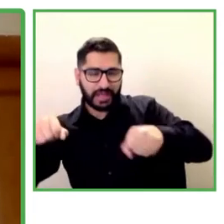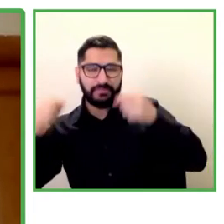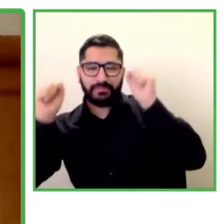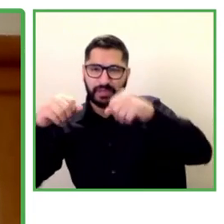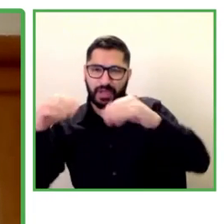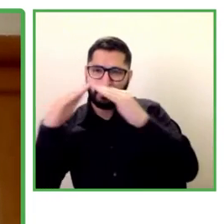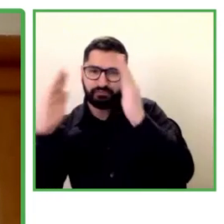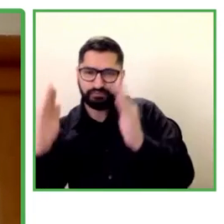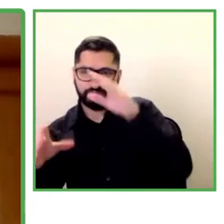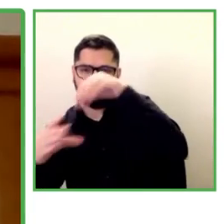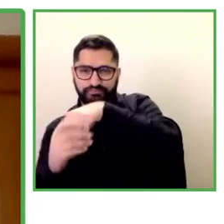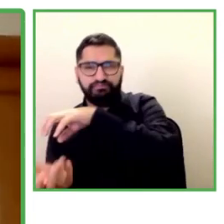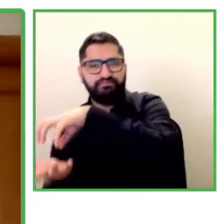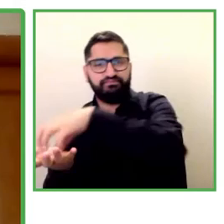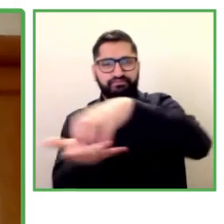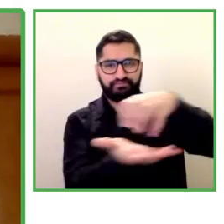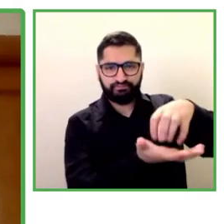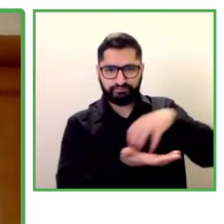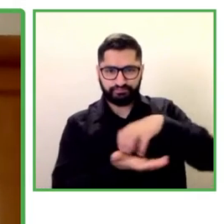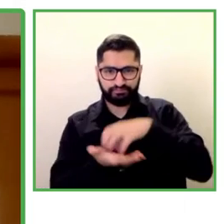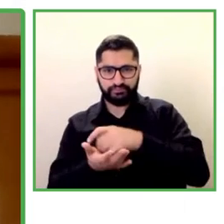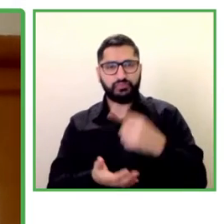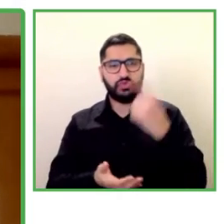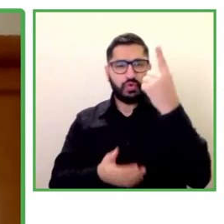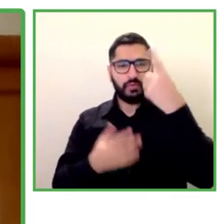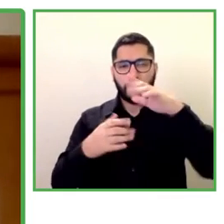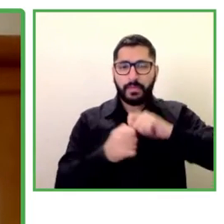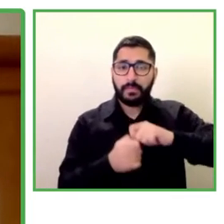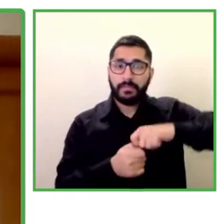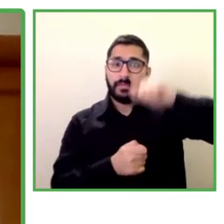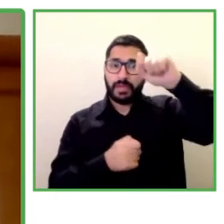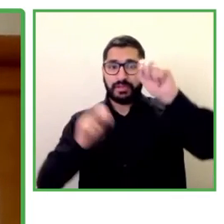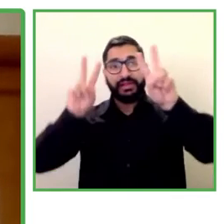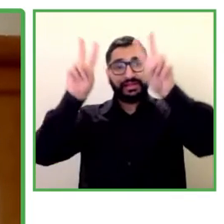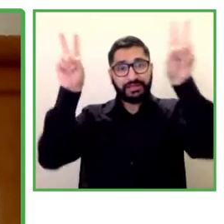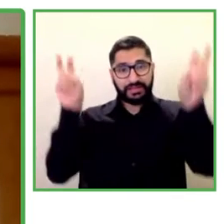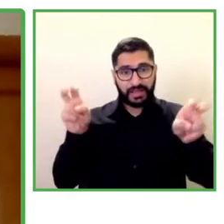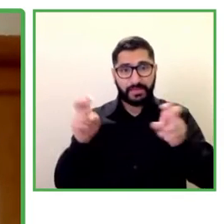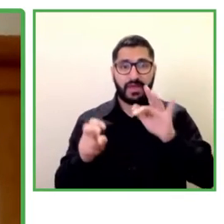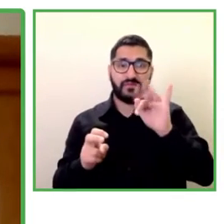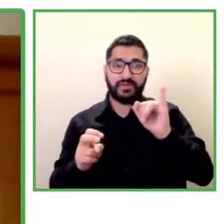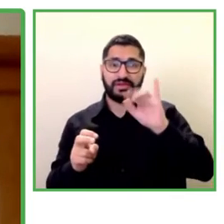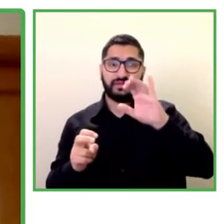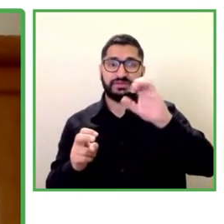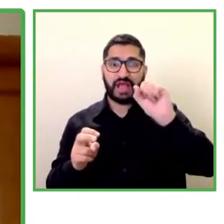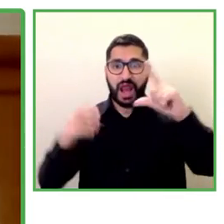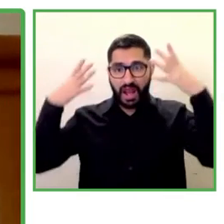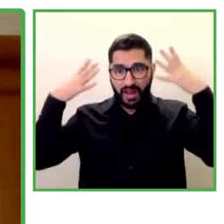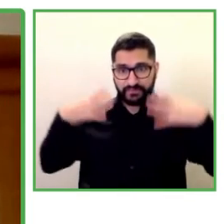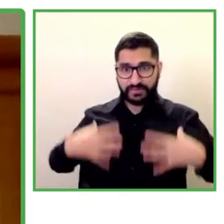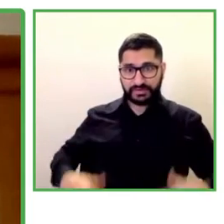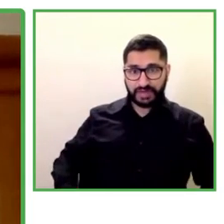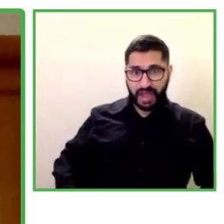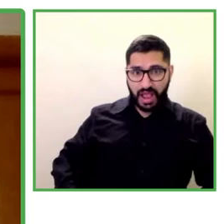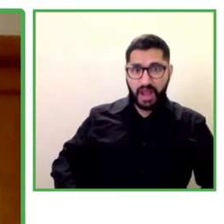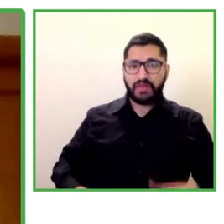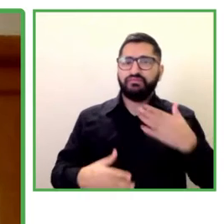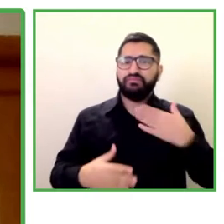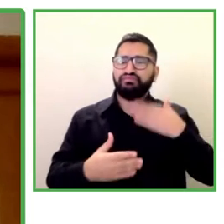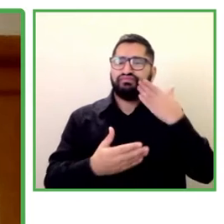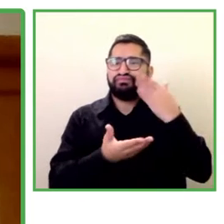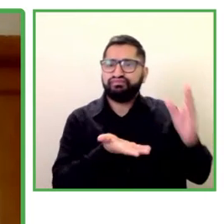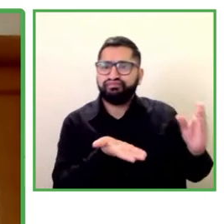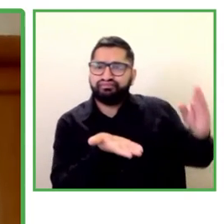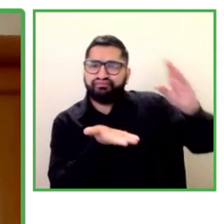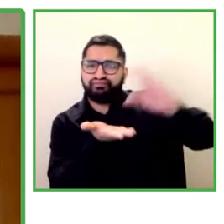region, and other measures such as tax incentives, grants, and the quotas of